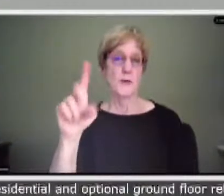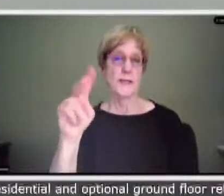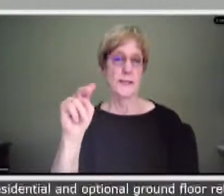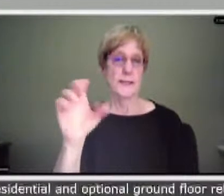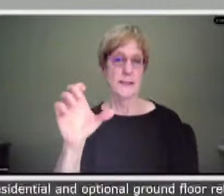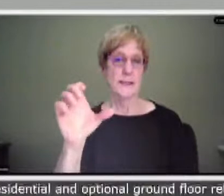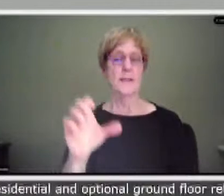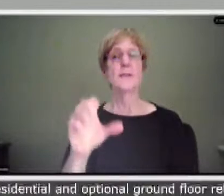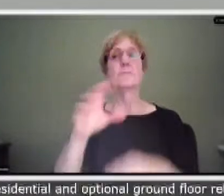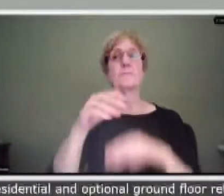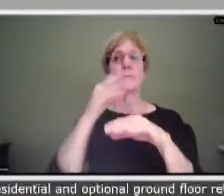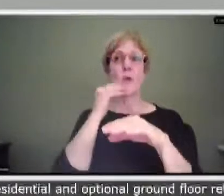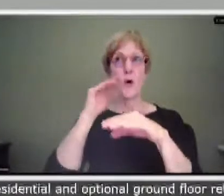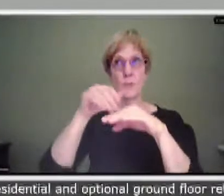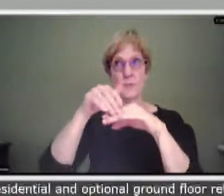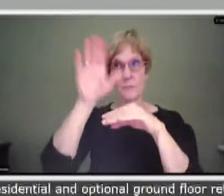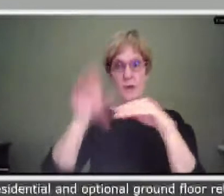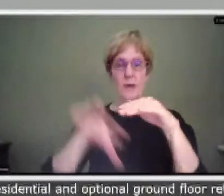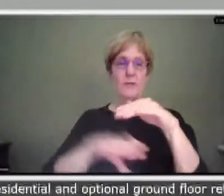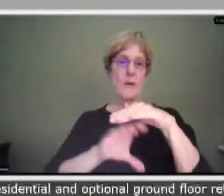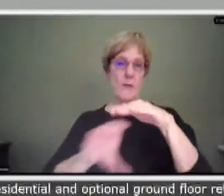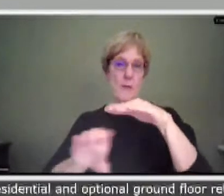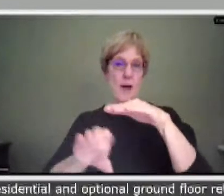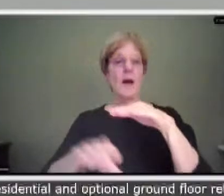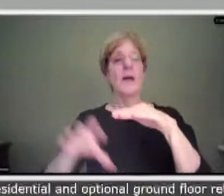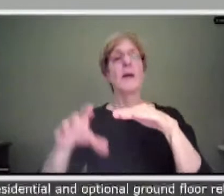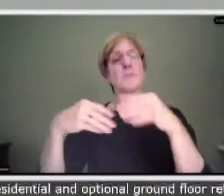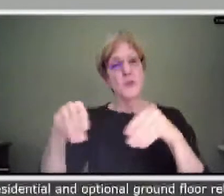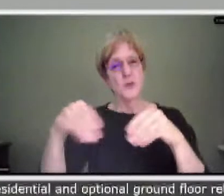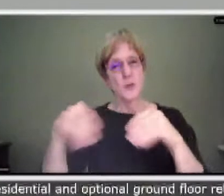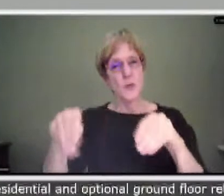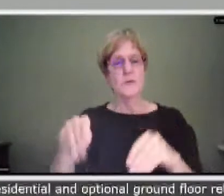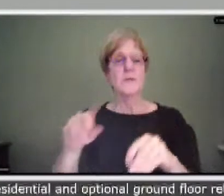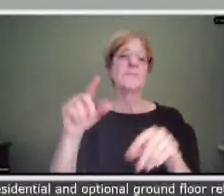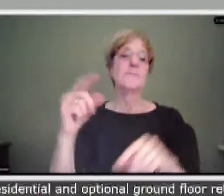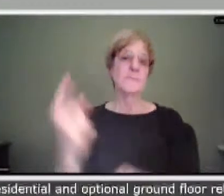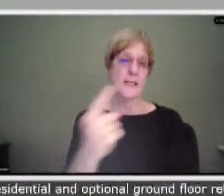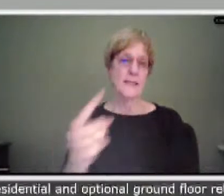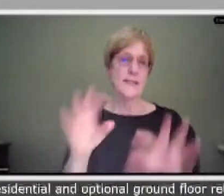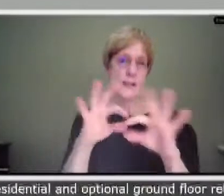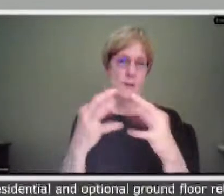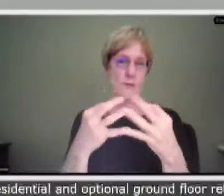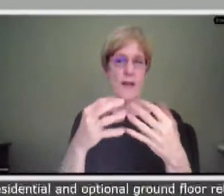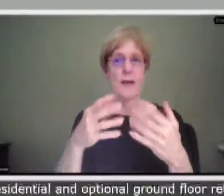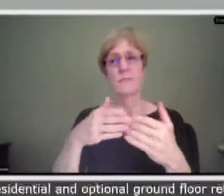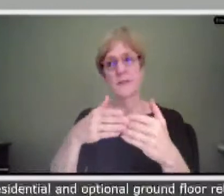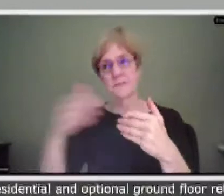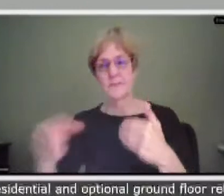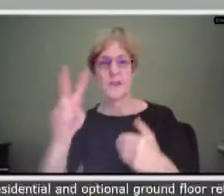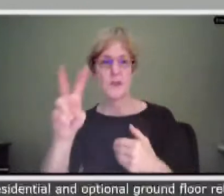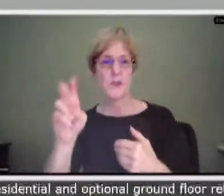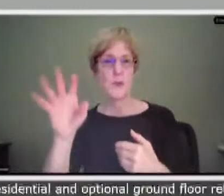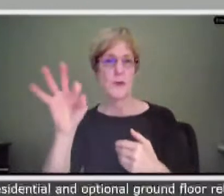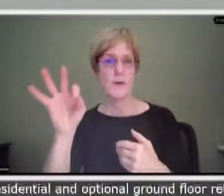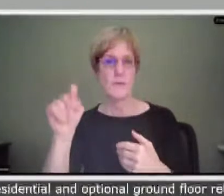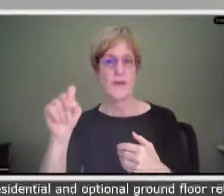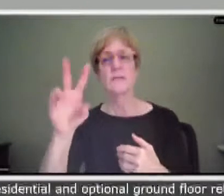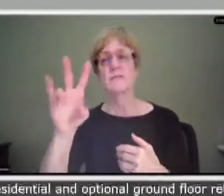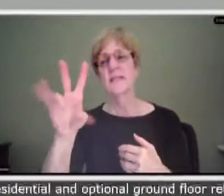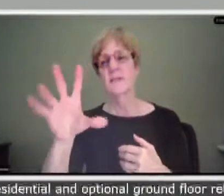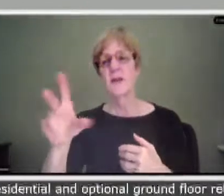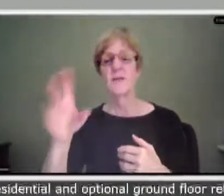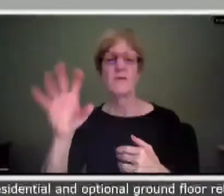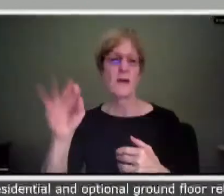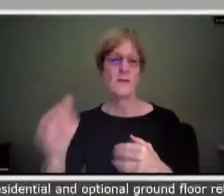retail with a 65-foot height cap within 200 feet of single family, and then beyond that 200 feet up to 75 feet in height. Development